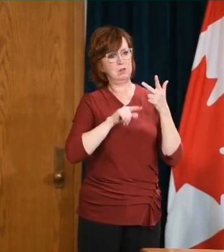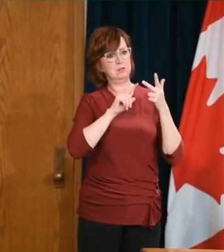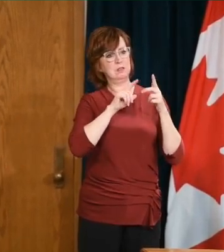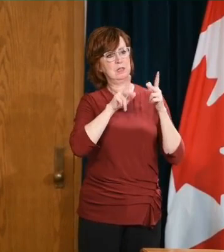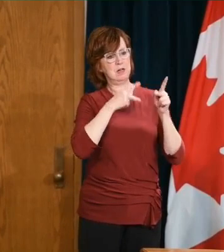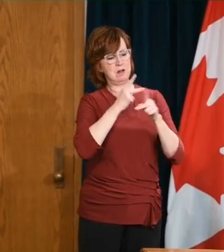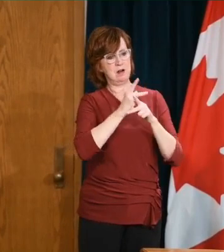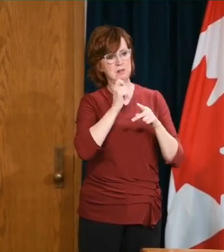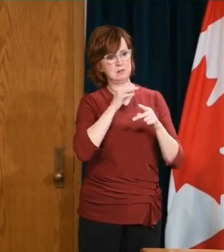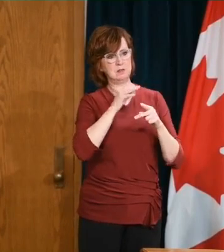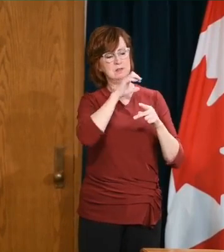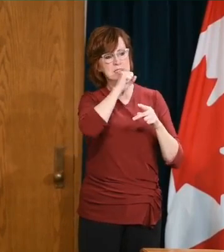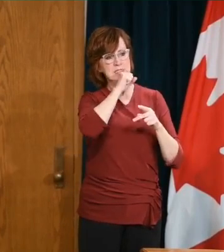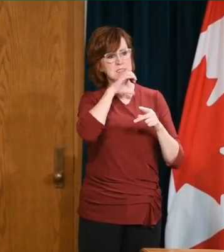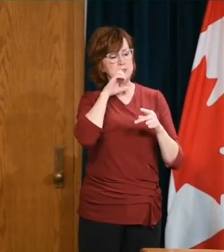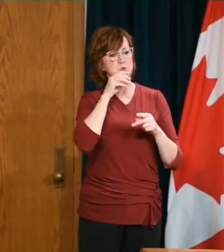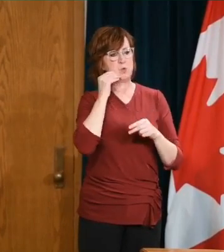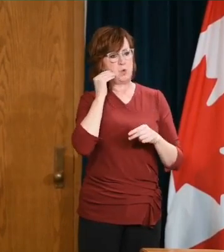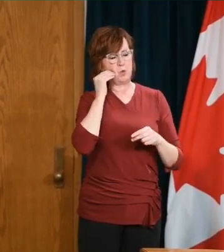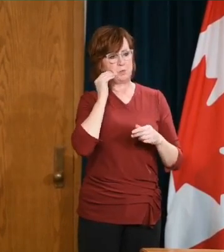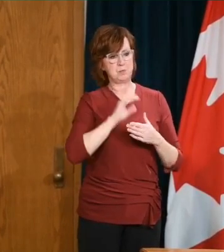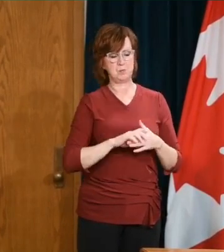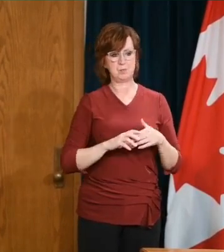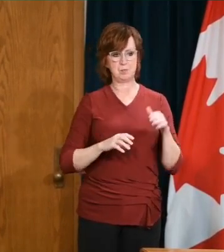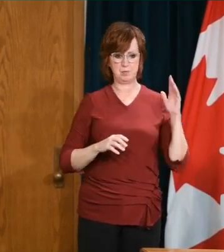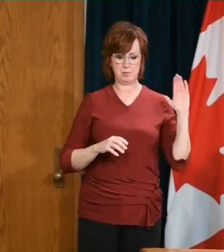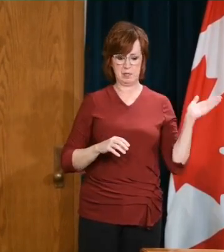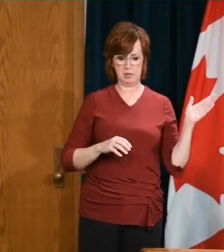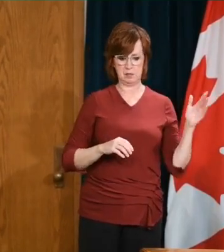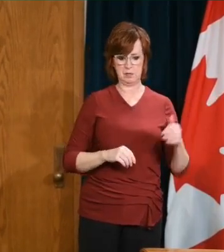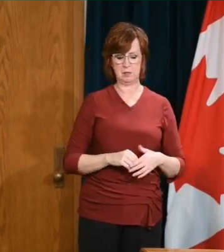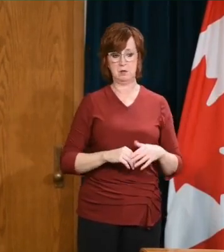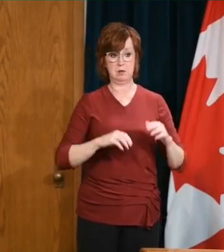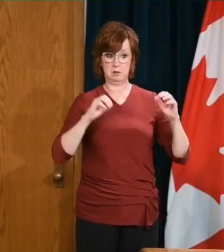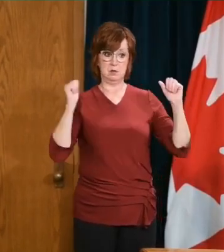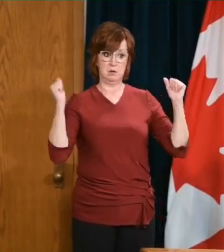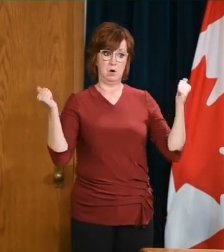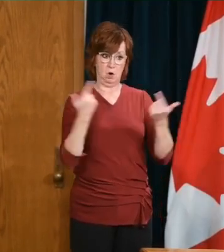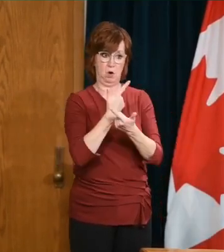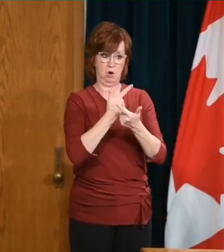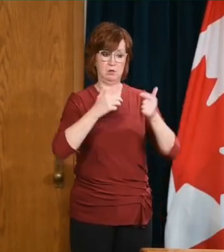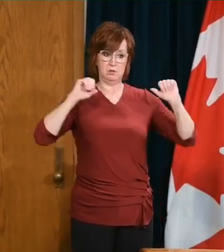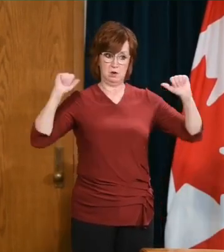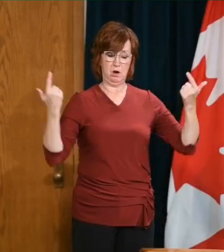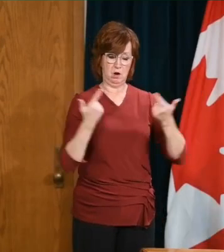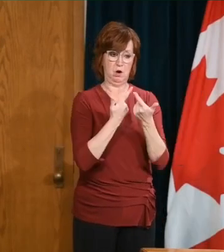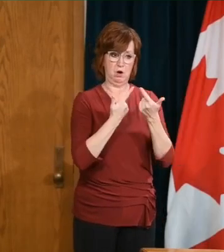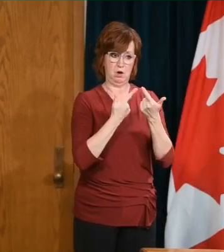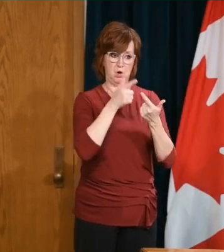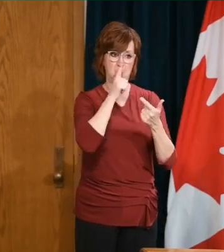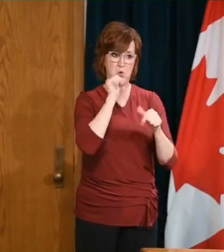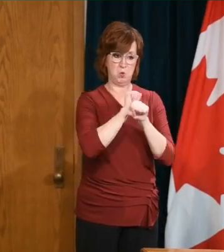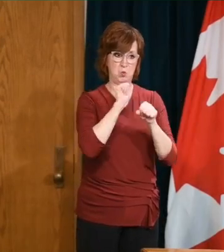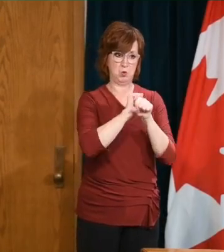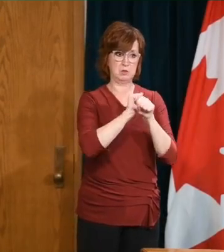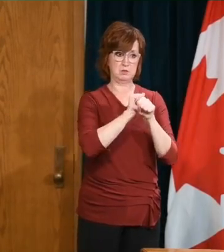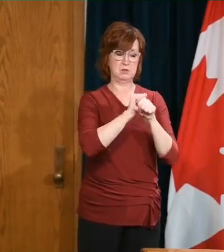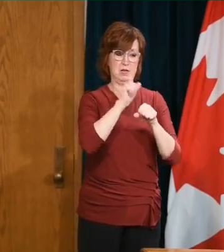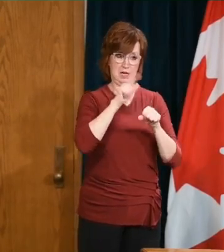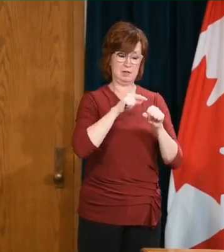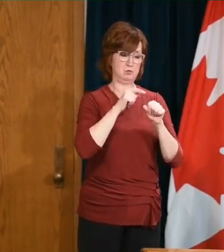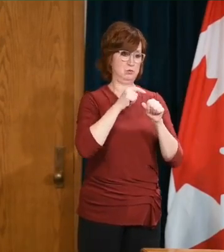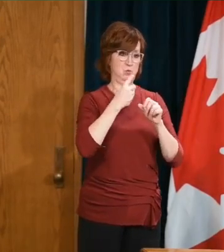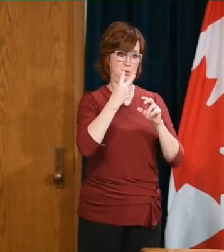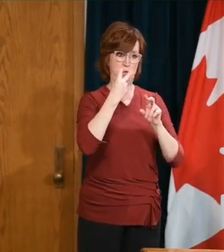all employees who work in essential services to actually do this self-monitoring, and all employers to